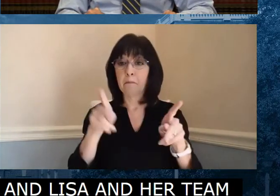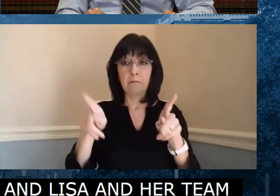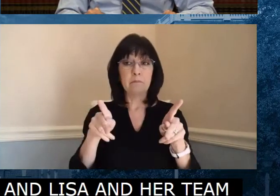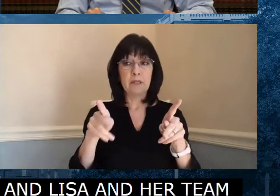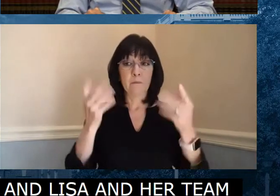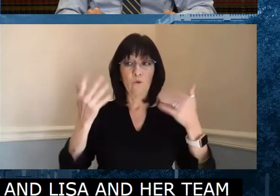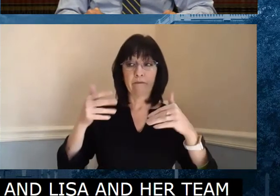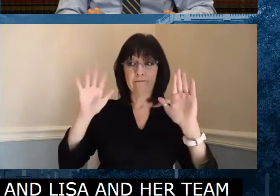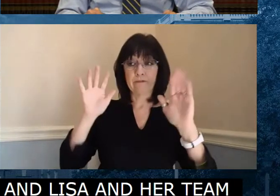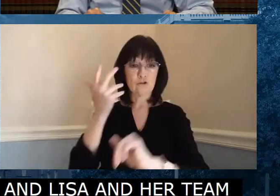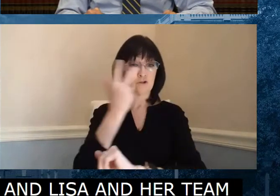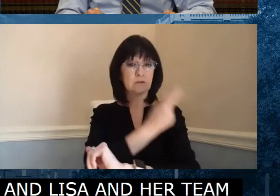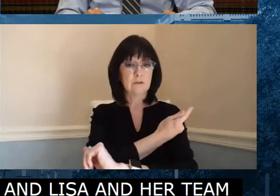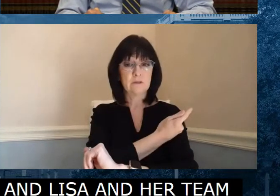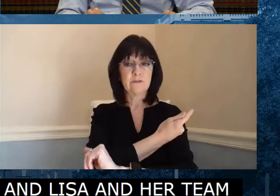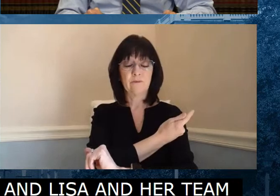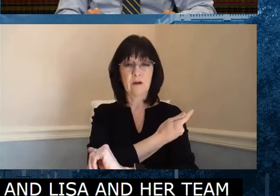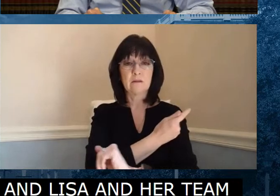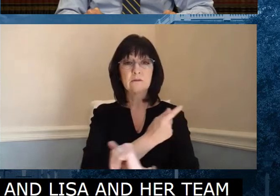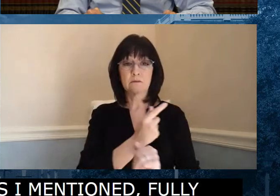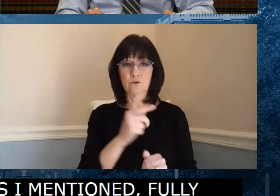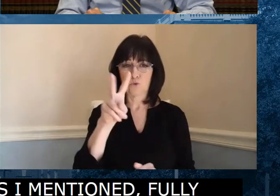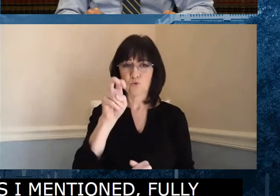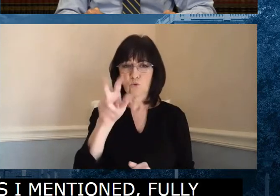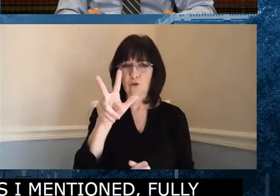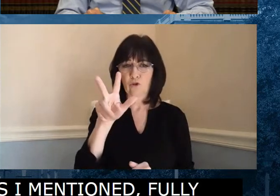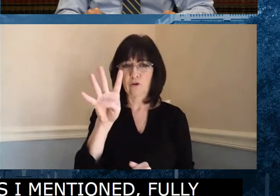over 230,000 at